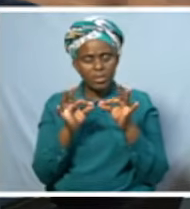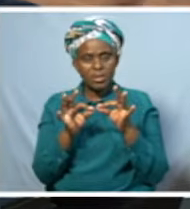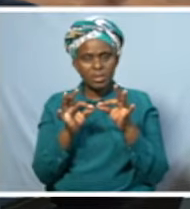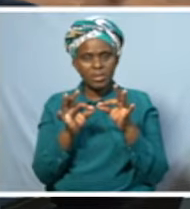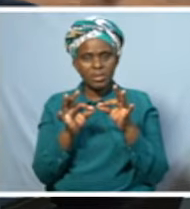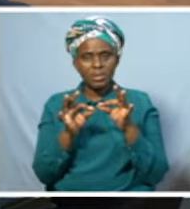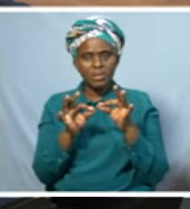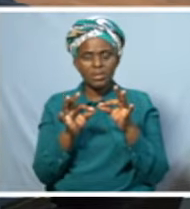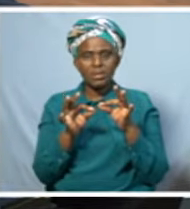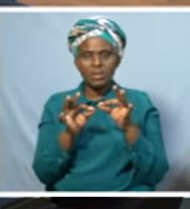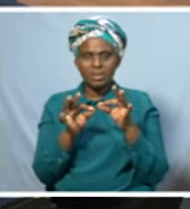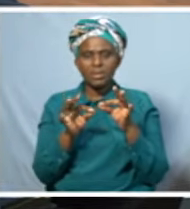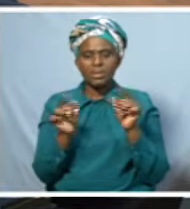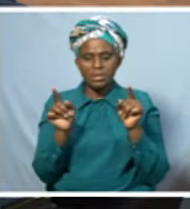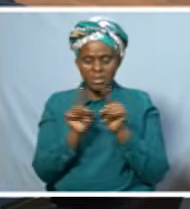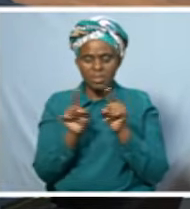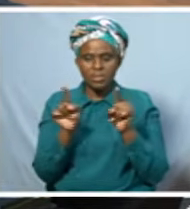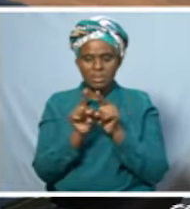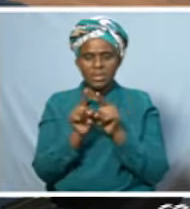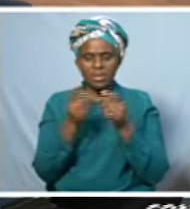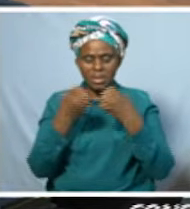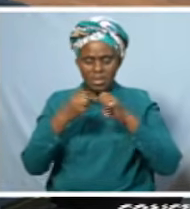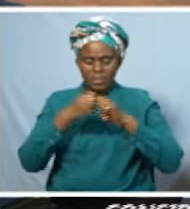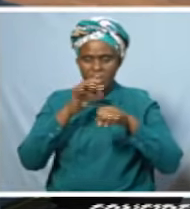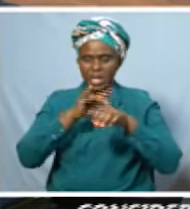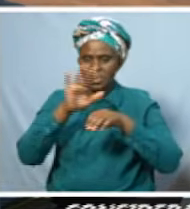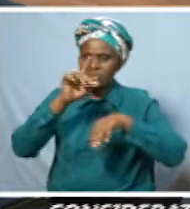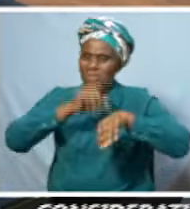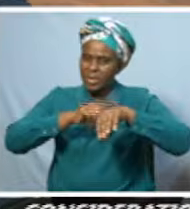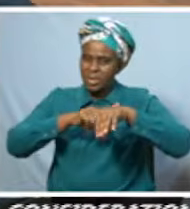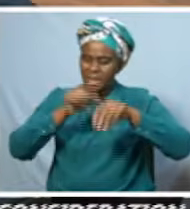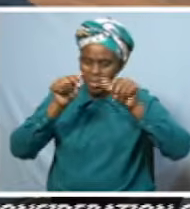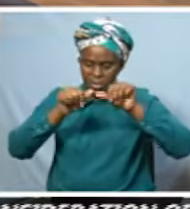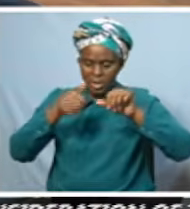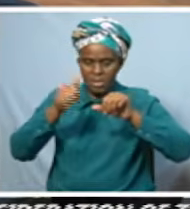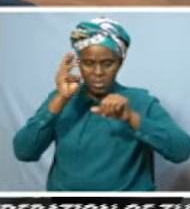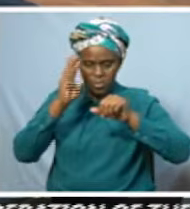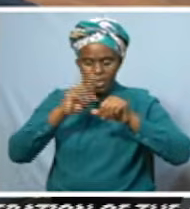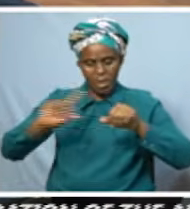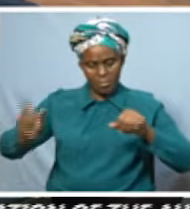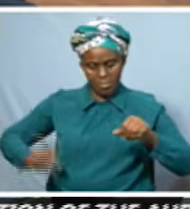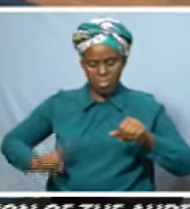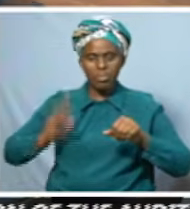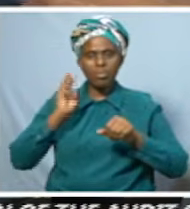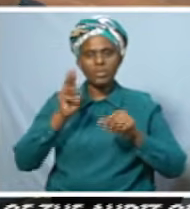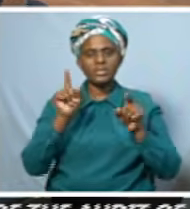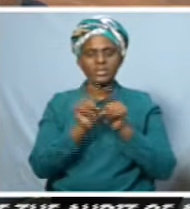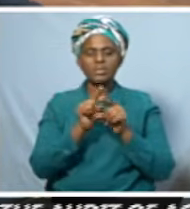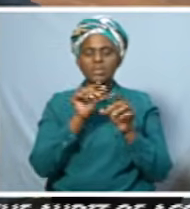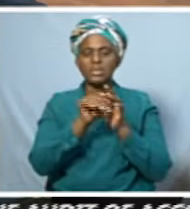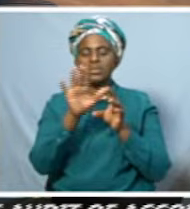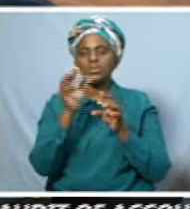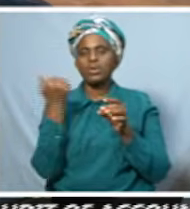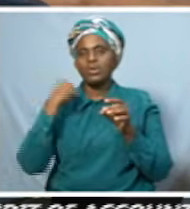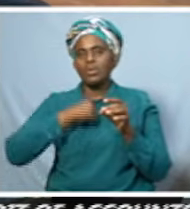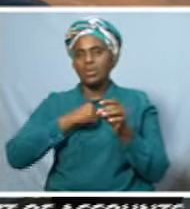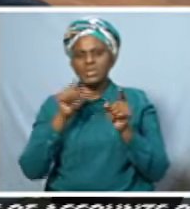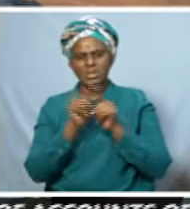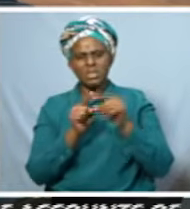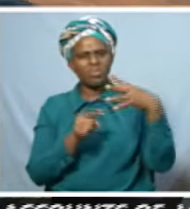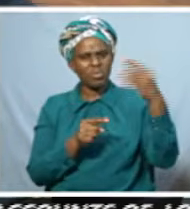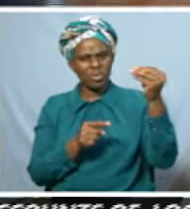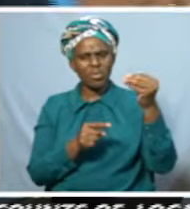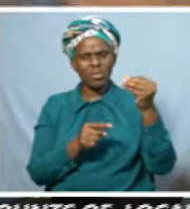and so on and so forth. And even at your stage, the auditors would be satisfied and pack their bags and